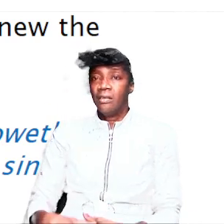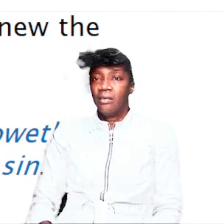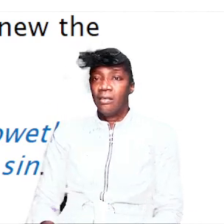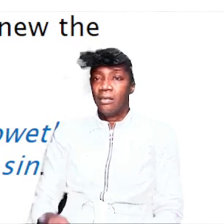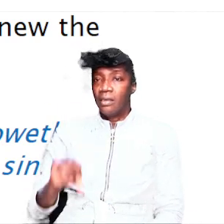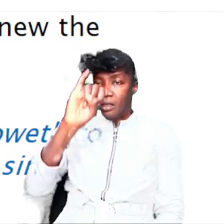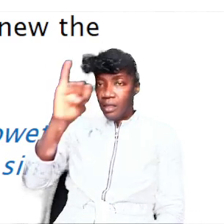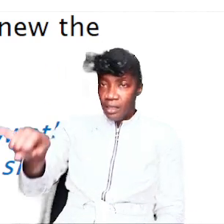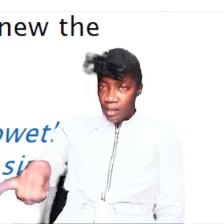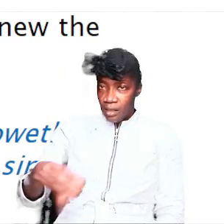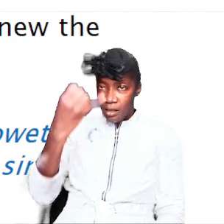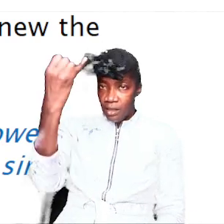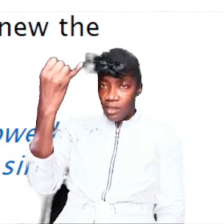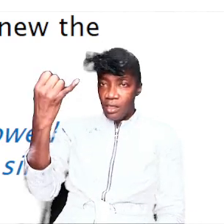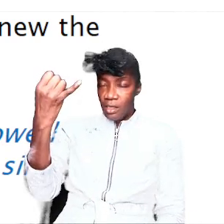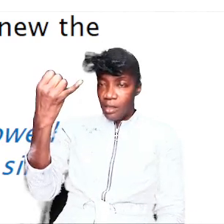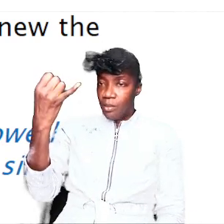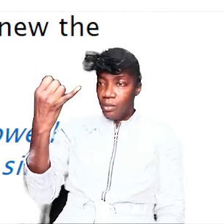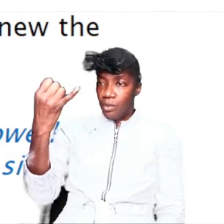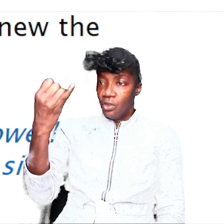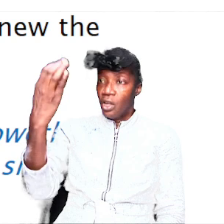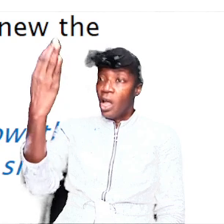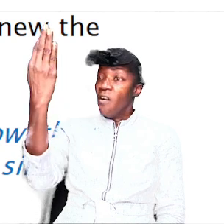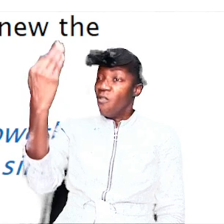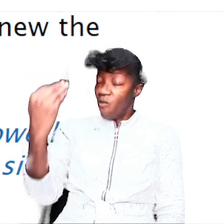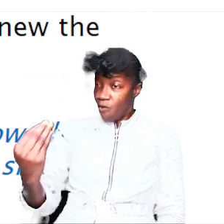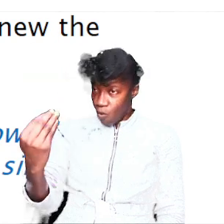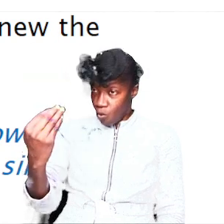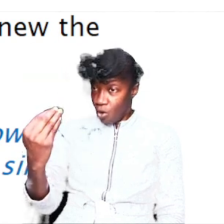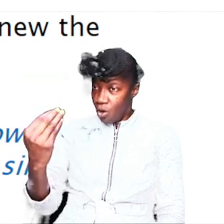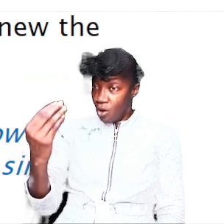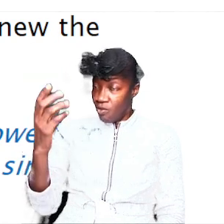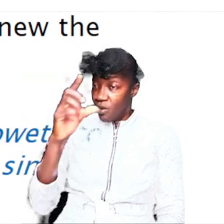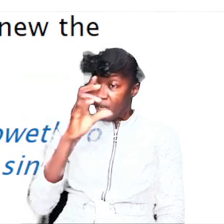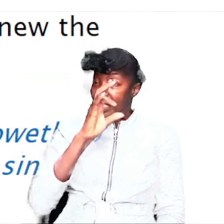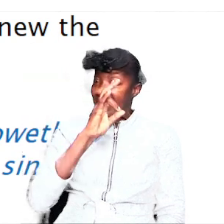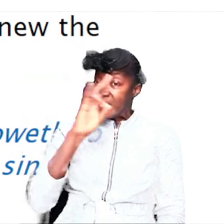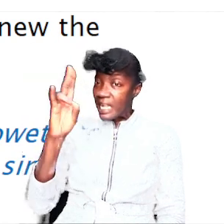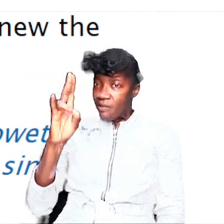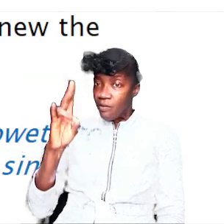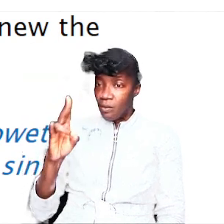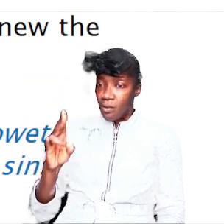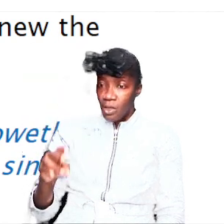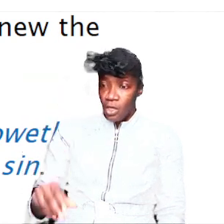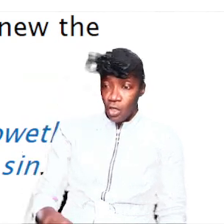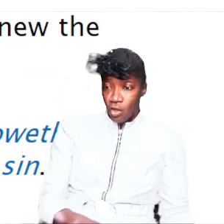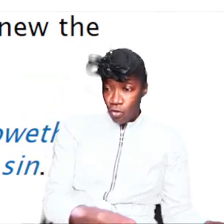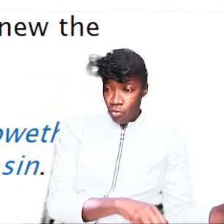James 4 verse 7. It says, resist the devil and he will flee from you.